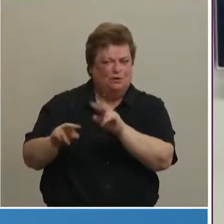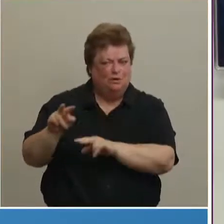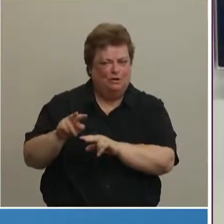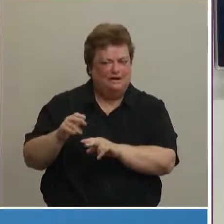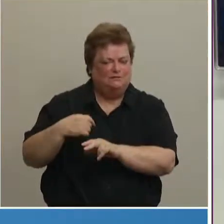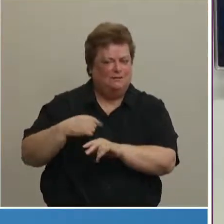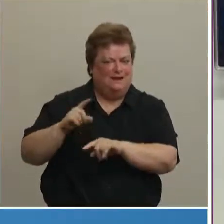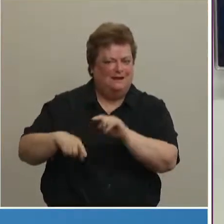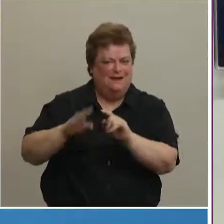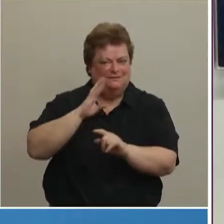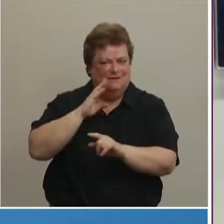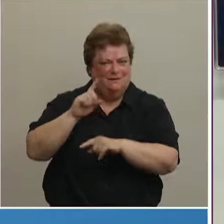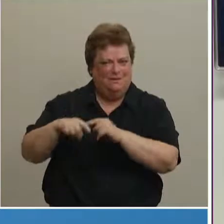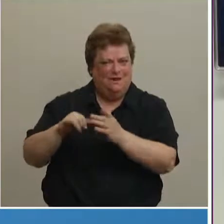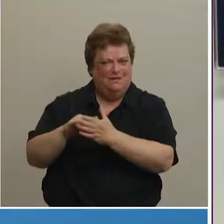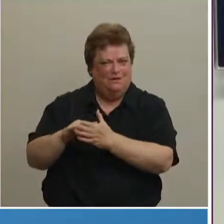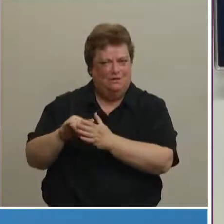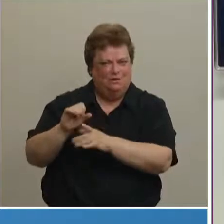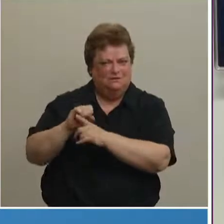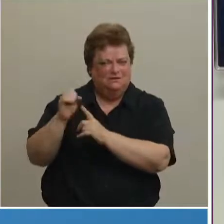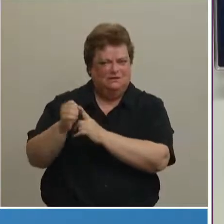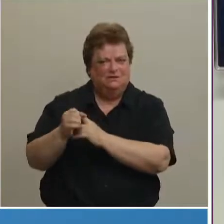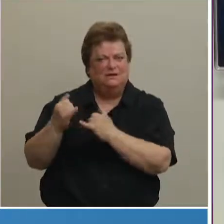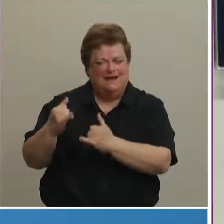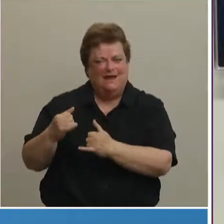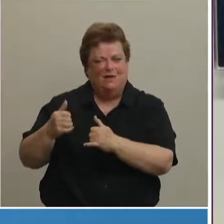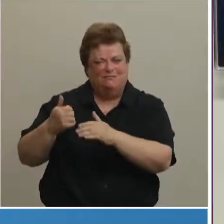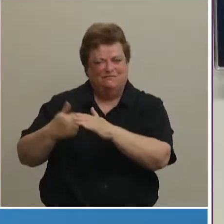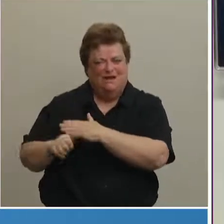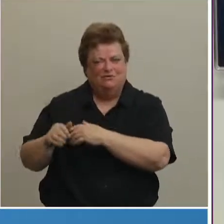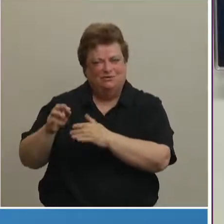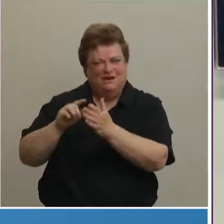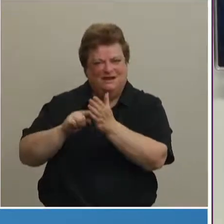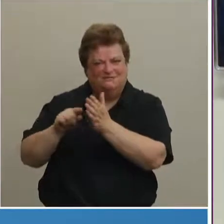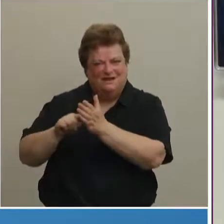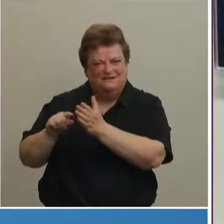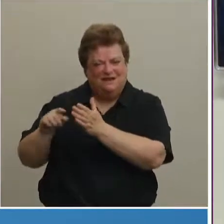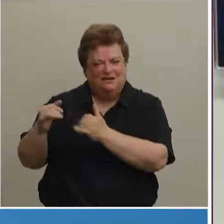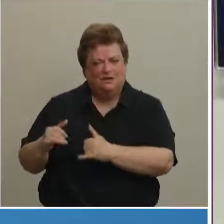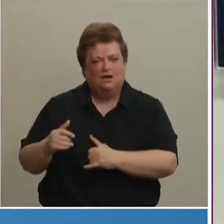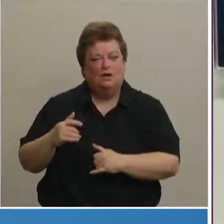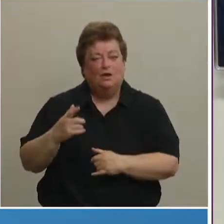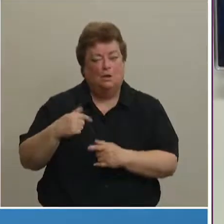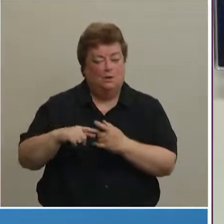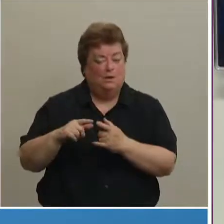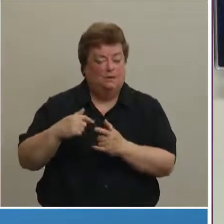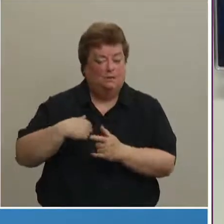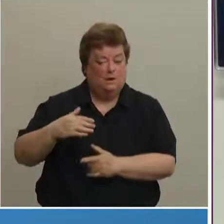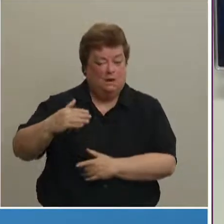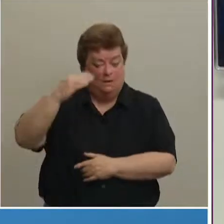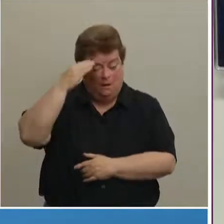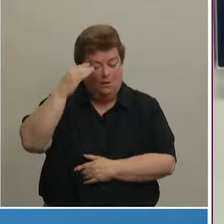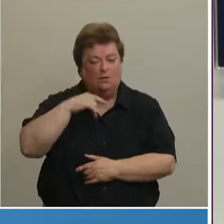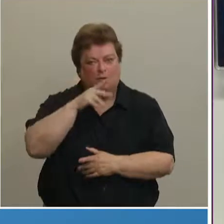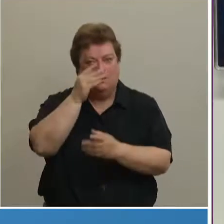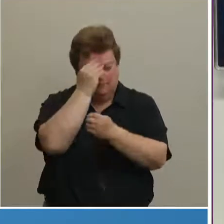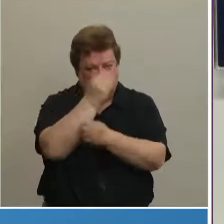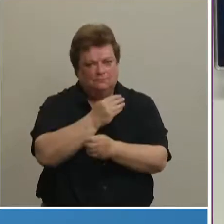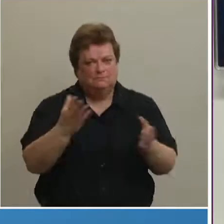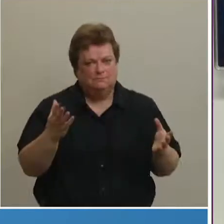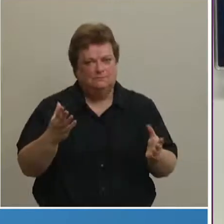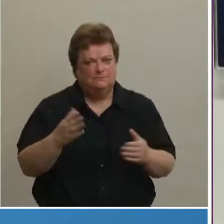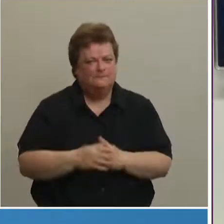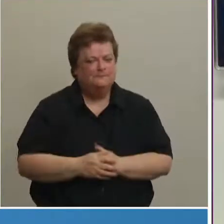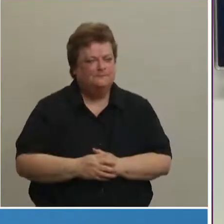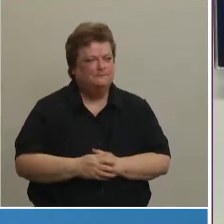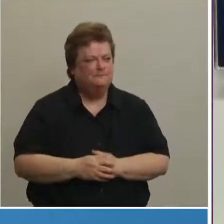speak to those situations. They're under investigation, but we'll be sure and share that when it happens, if it happens